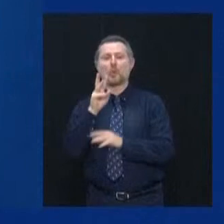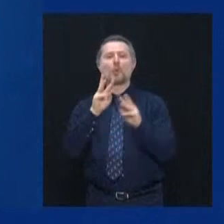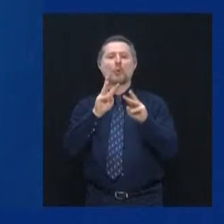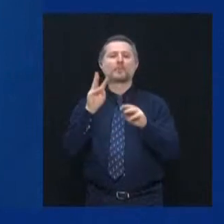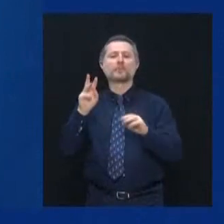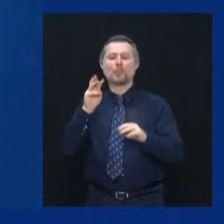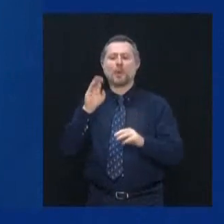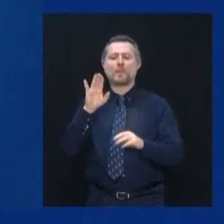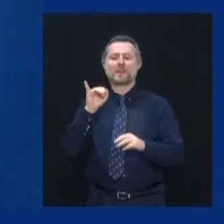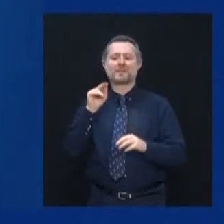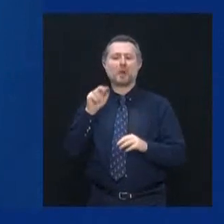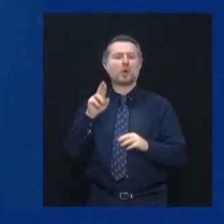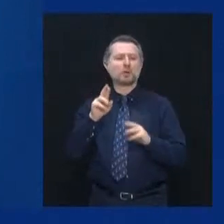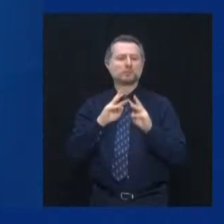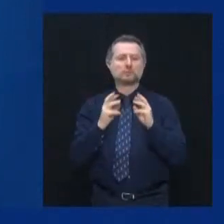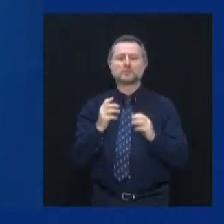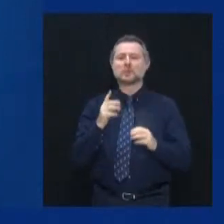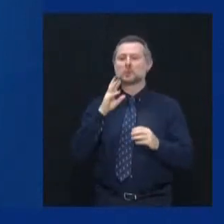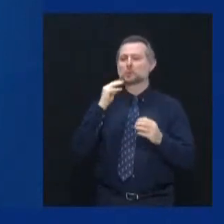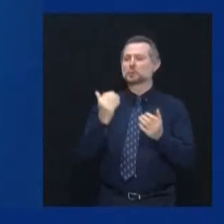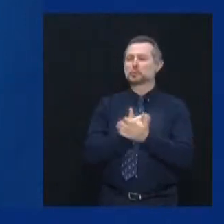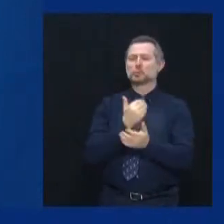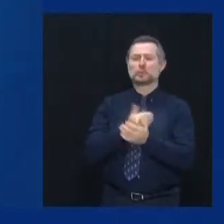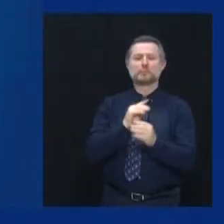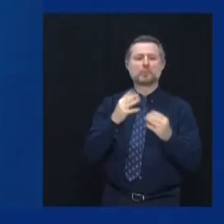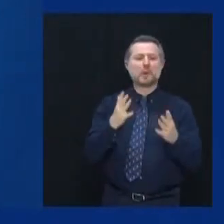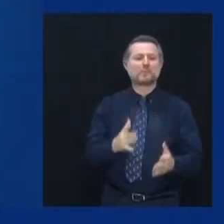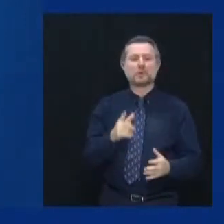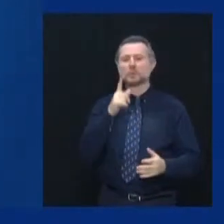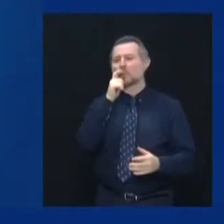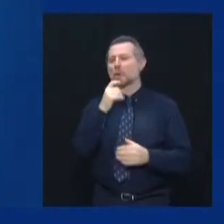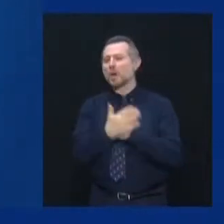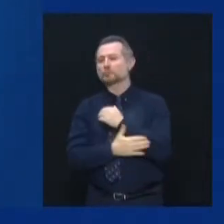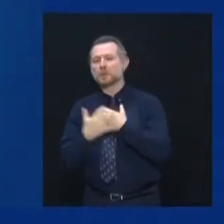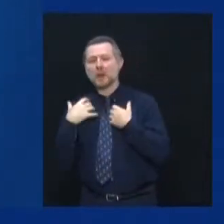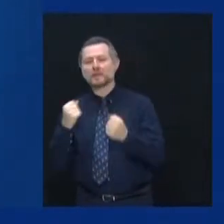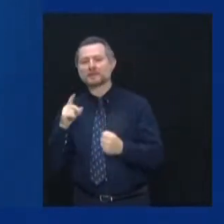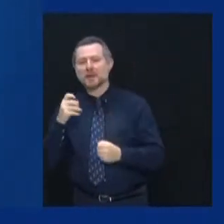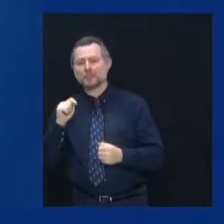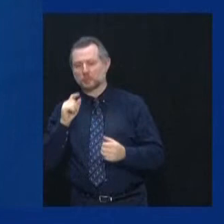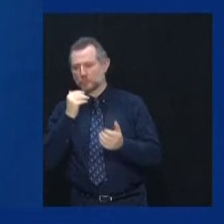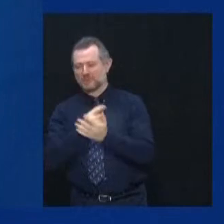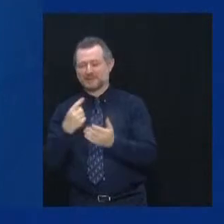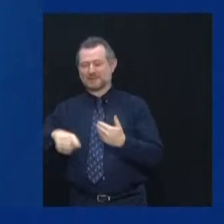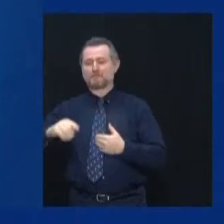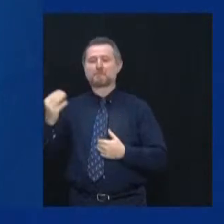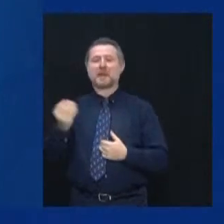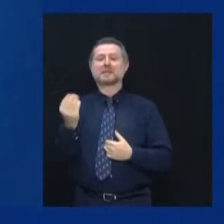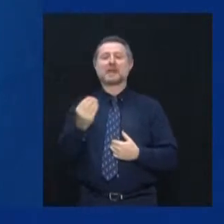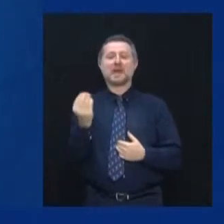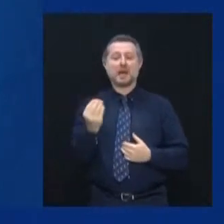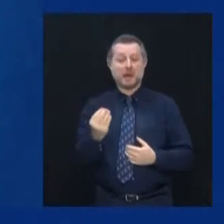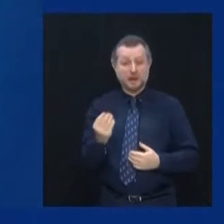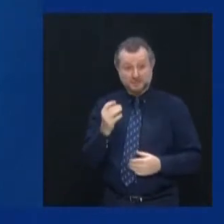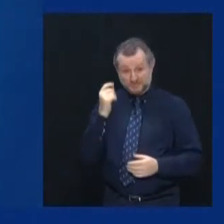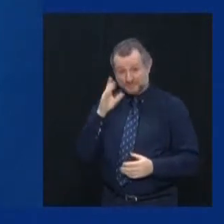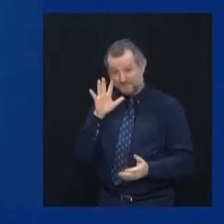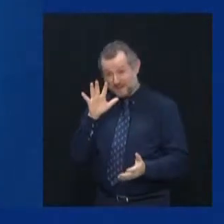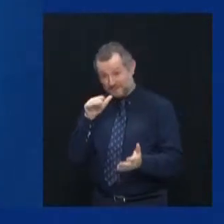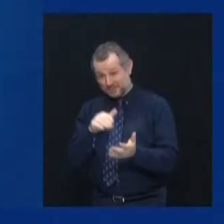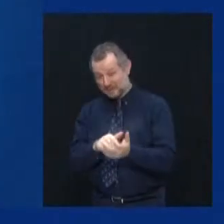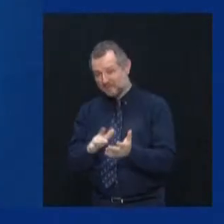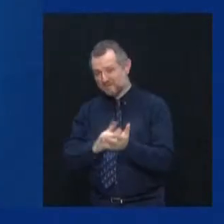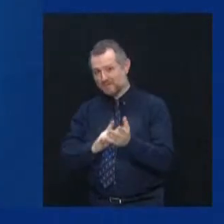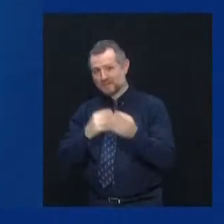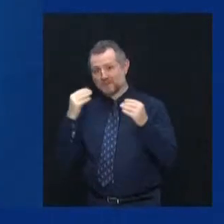new providers and people who want to participate. Again, there are 5,000 pharmacies. We want to make sure they all